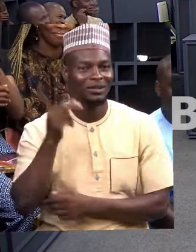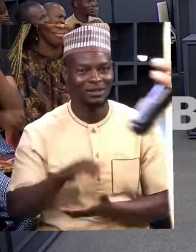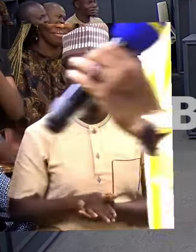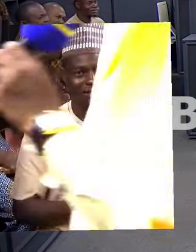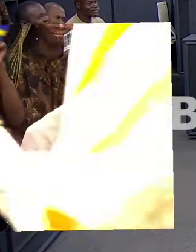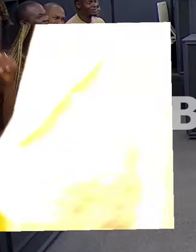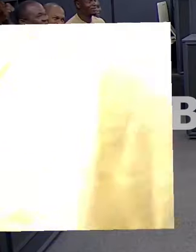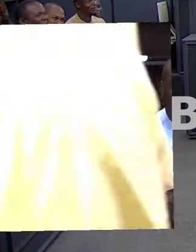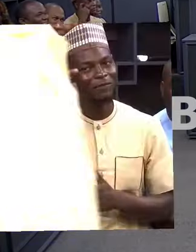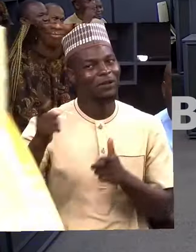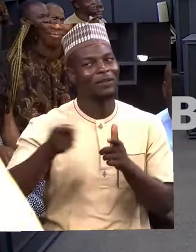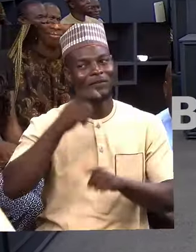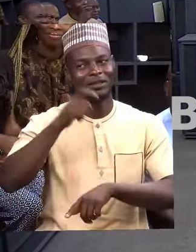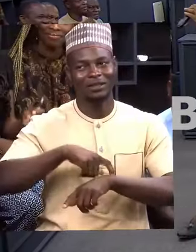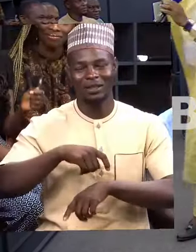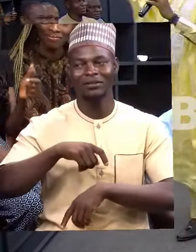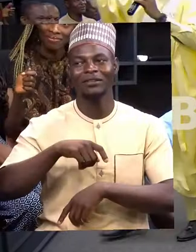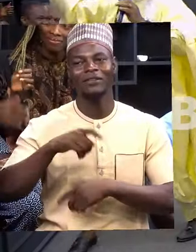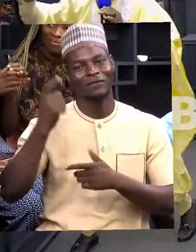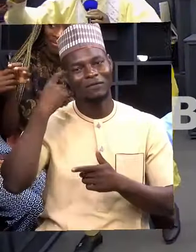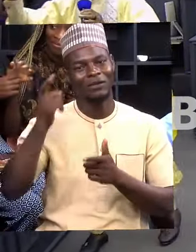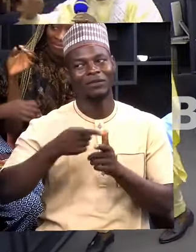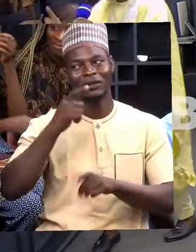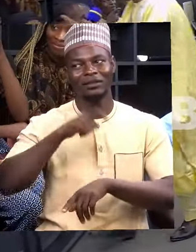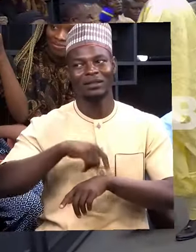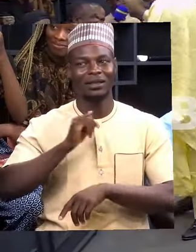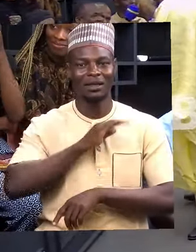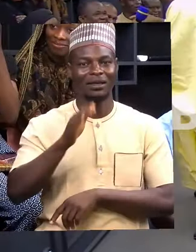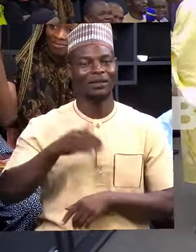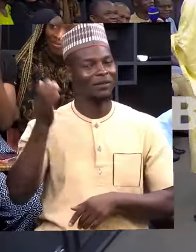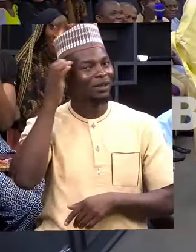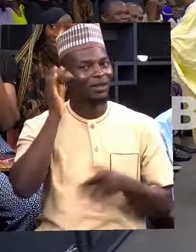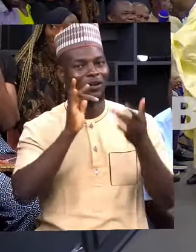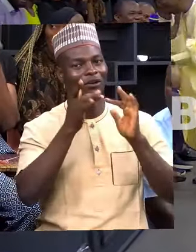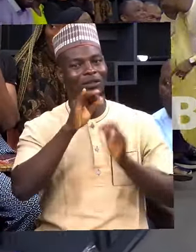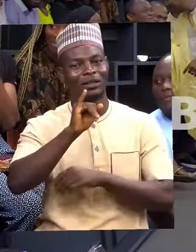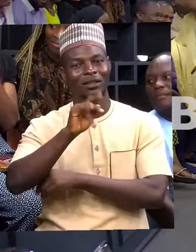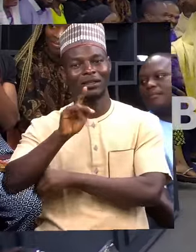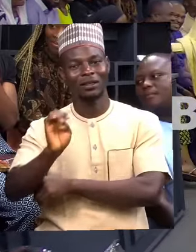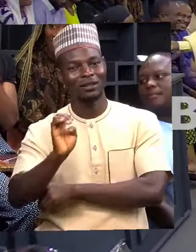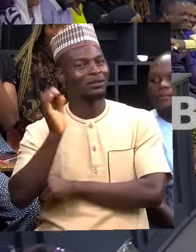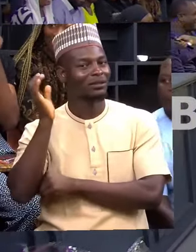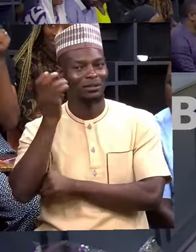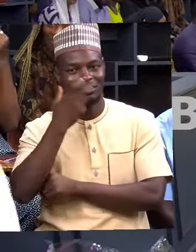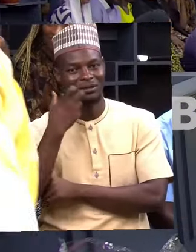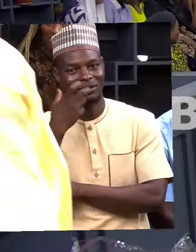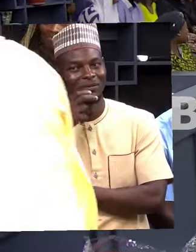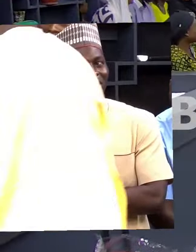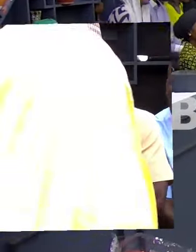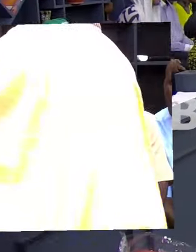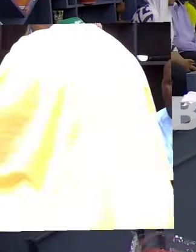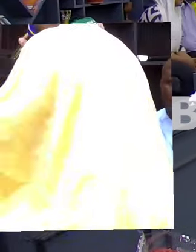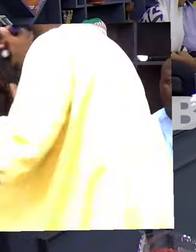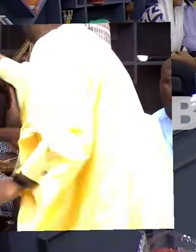outside. For the first time in my life, I never hear Consultant I speak outside. You don't hear that before? No, sir. When I don't hear